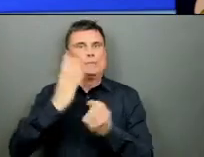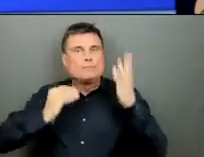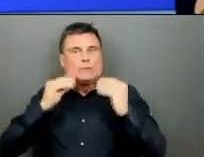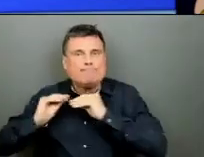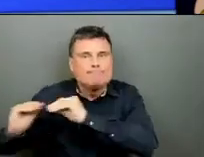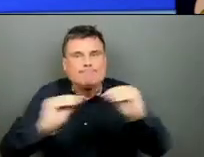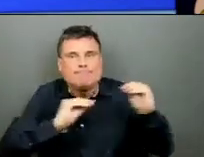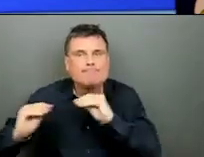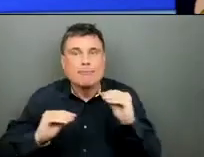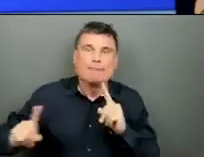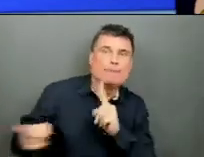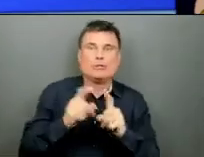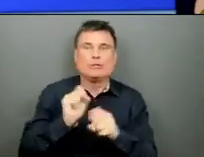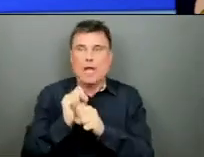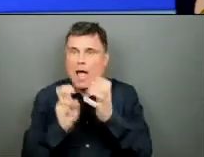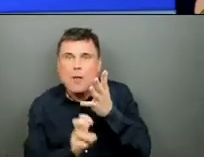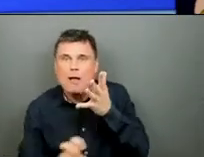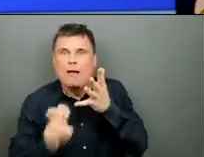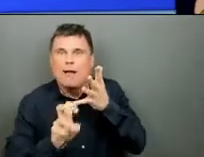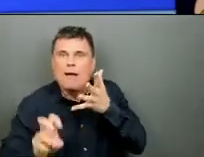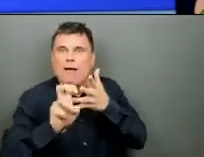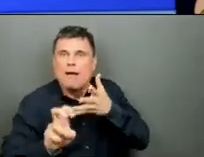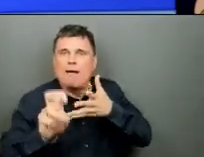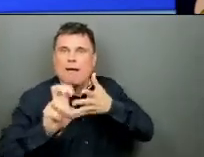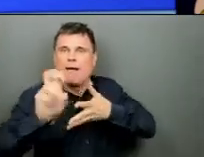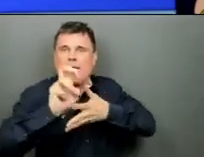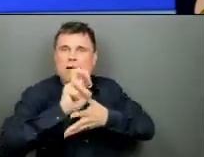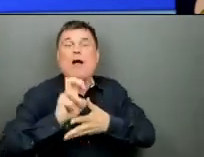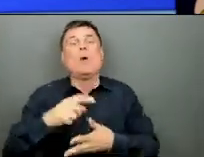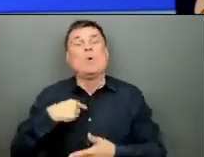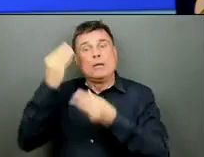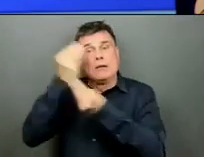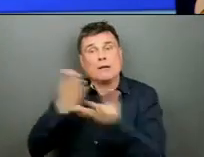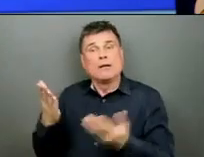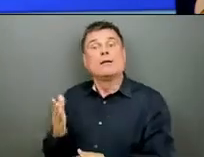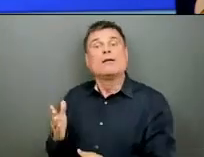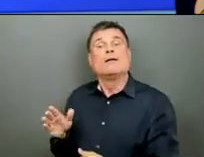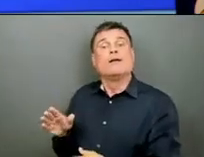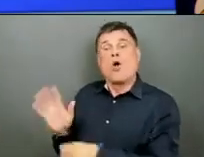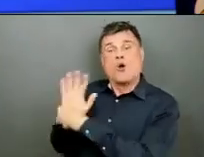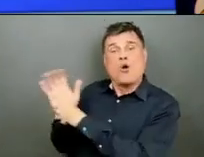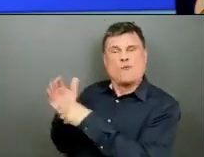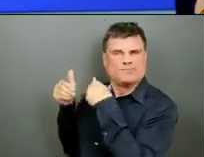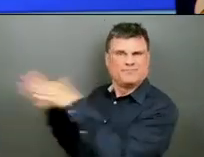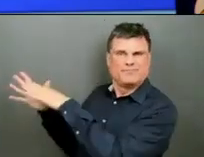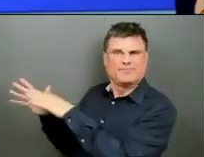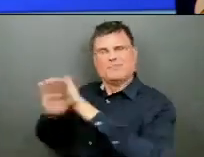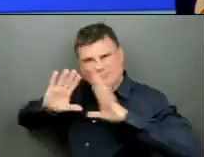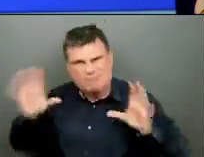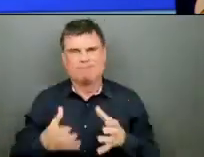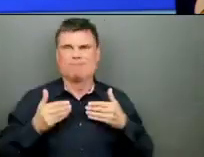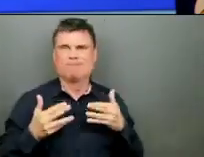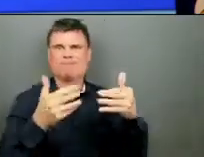move on with their lives as we say goodbye to COVID-19 in the months ahead. The programs are especially focused on assisting